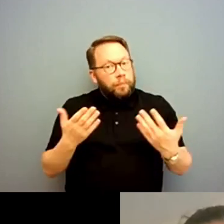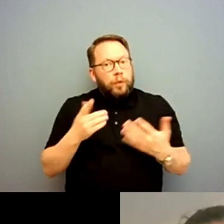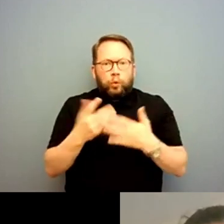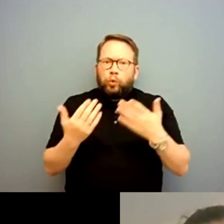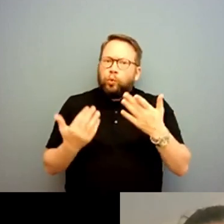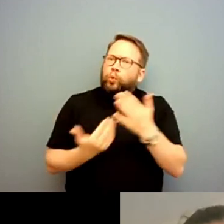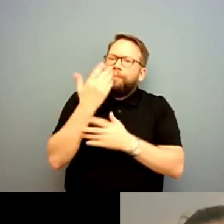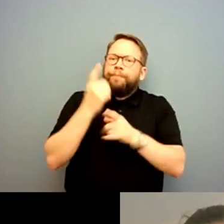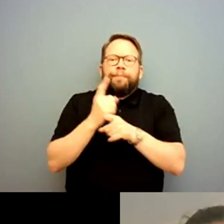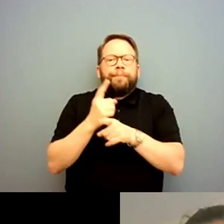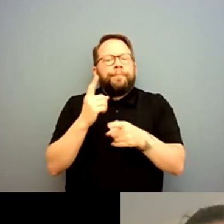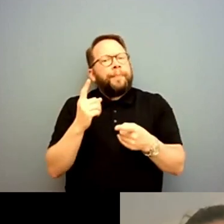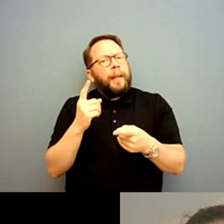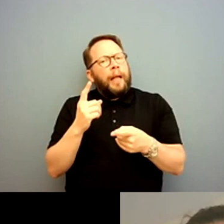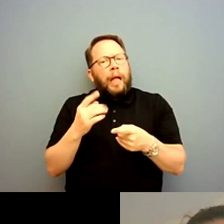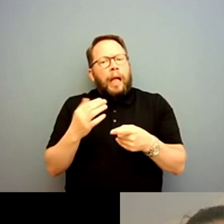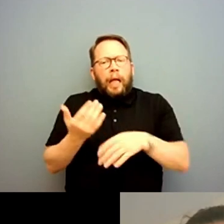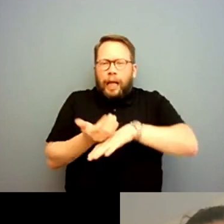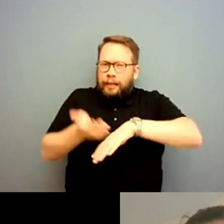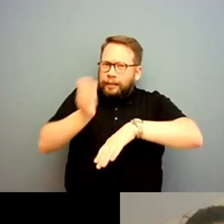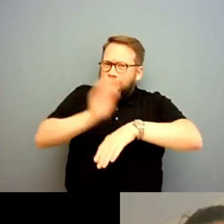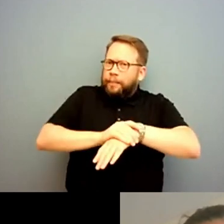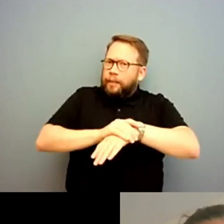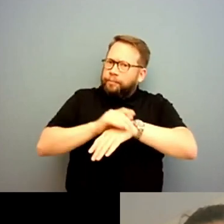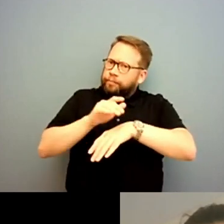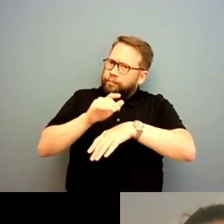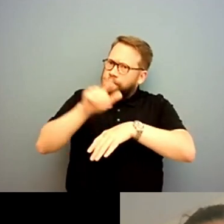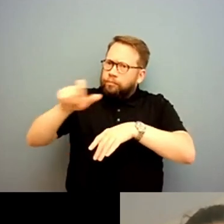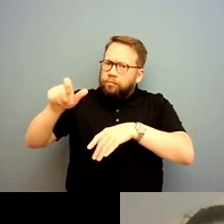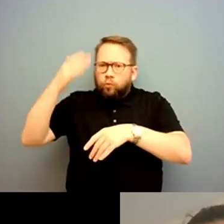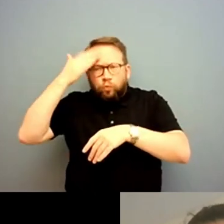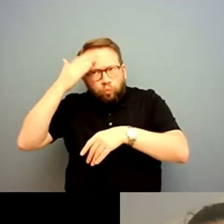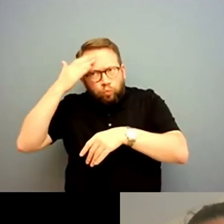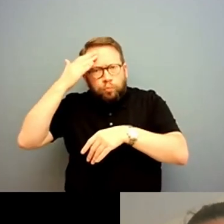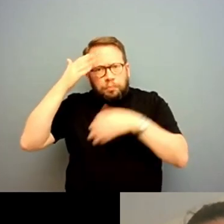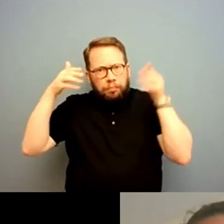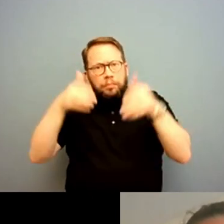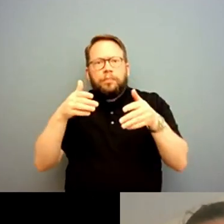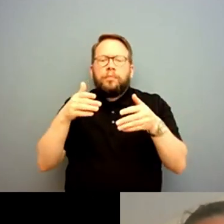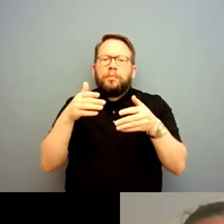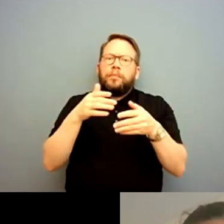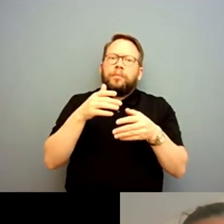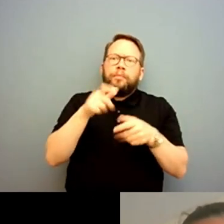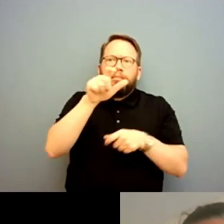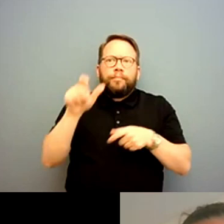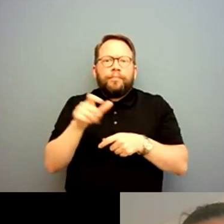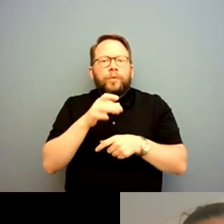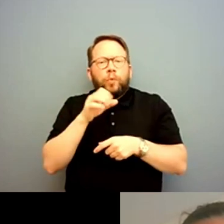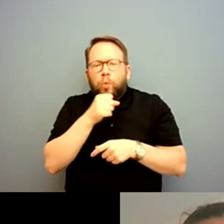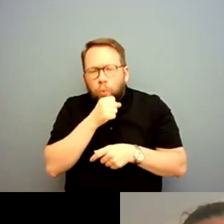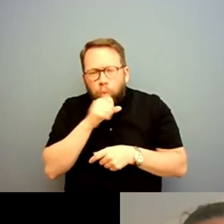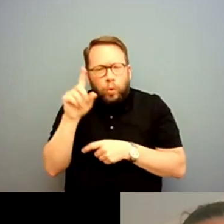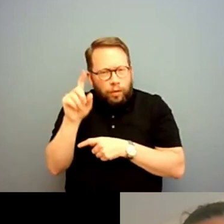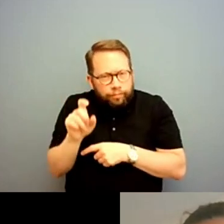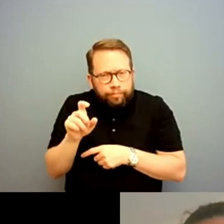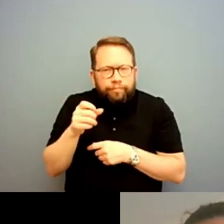is particularly interested in dementia and the overlap between the CRPD convention and maybe